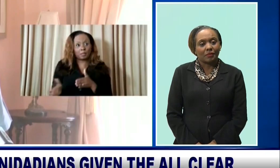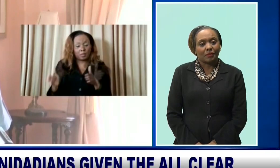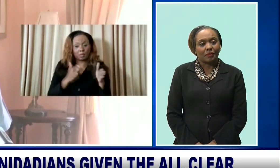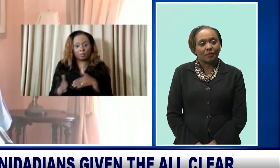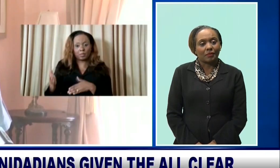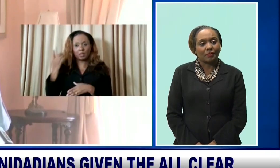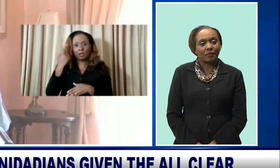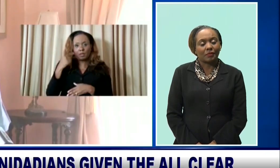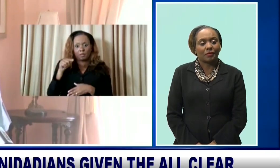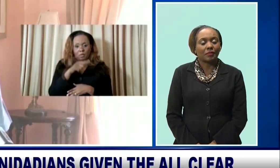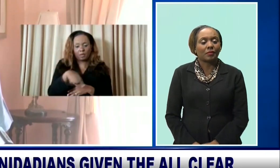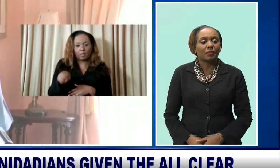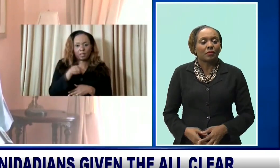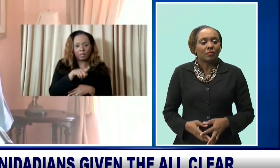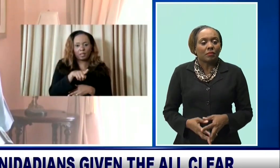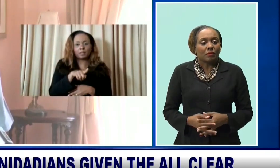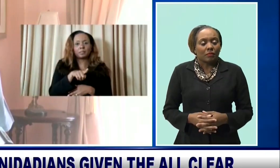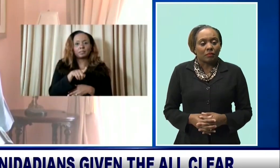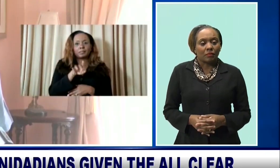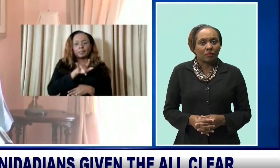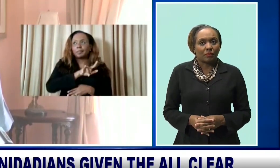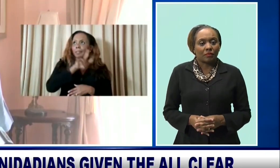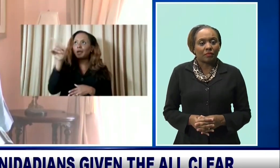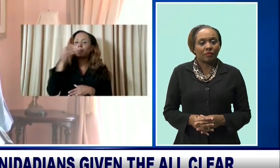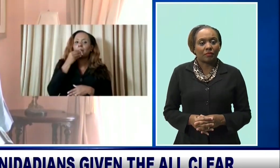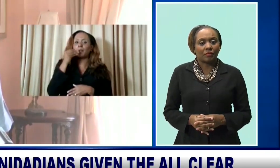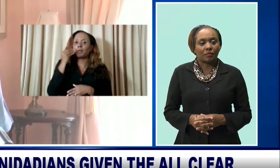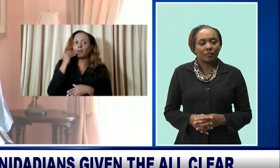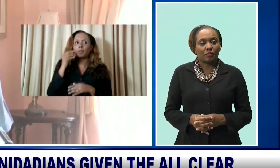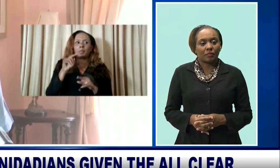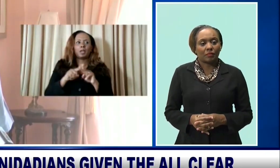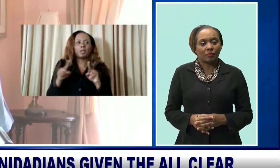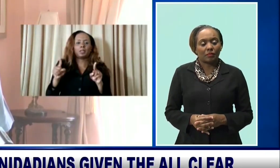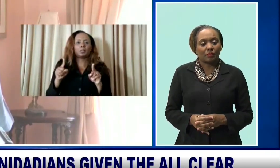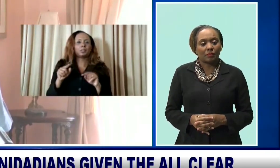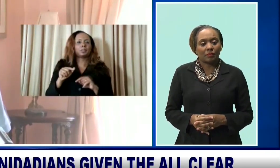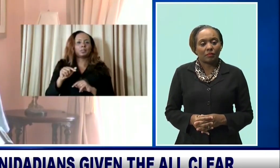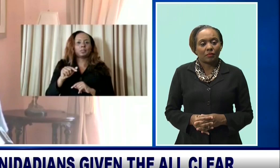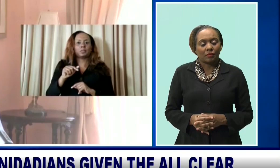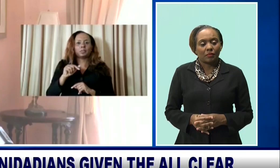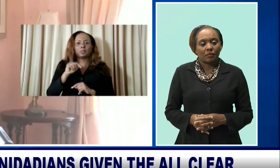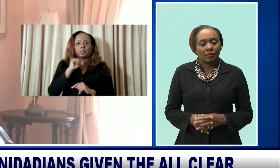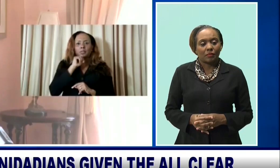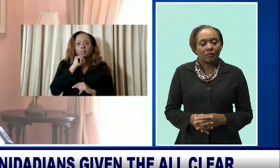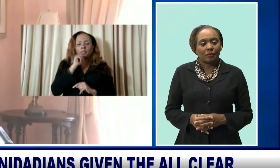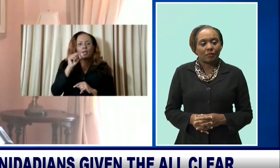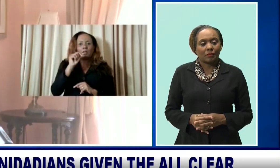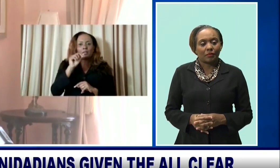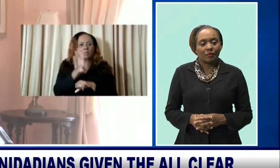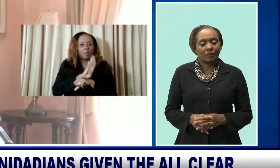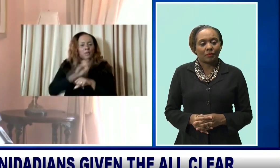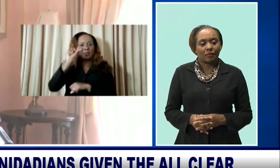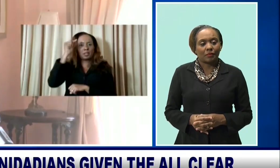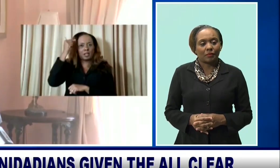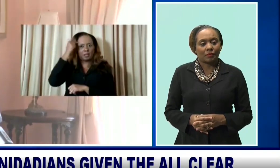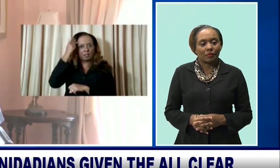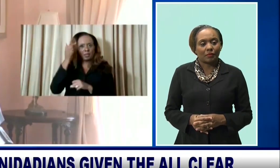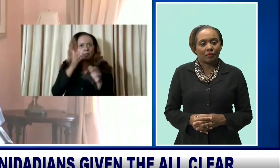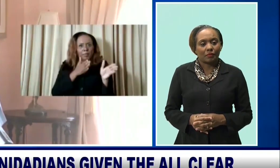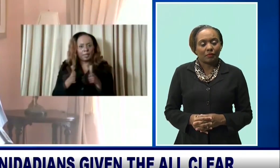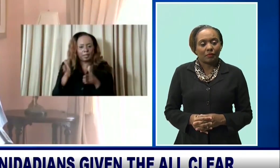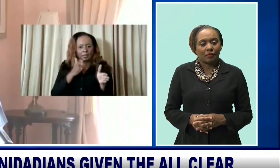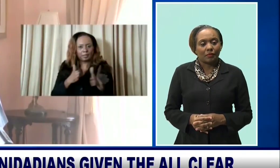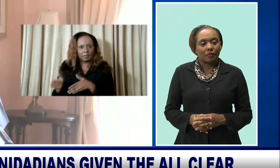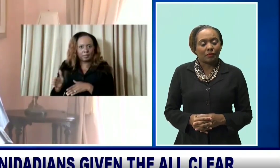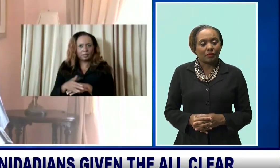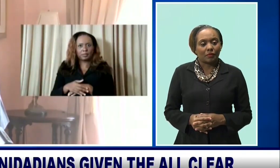their repatriation, but those arrangements would not necessarily be arrangements made by the government of Barbados because they